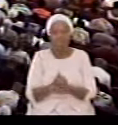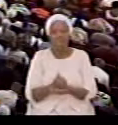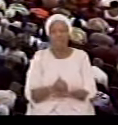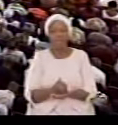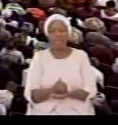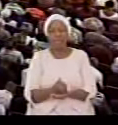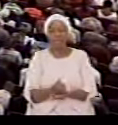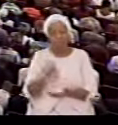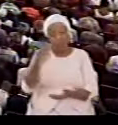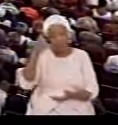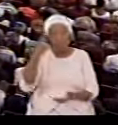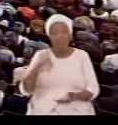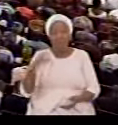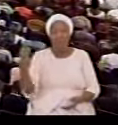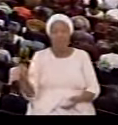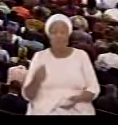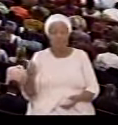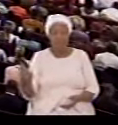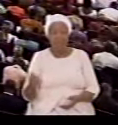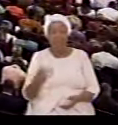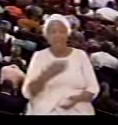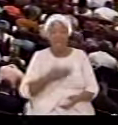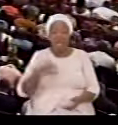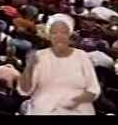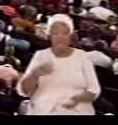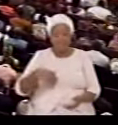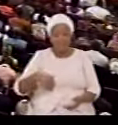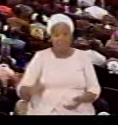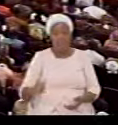Amen. Forever and ever.